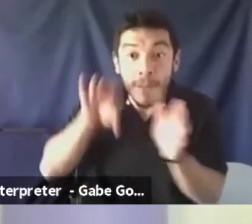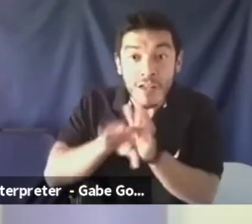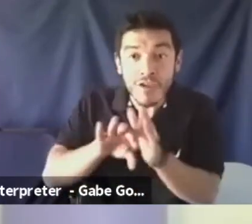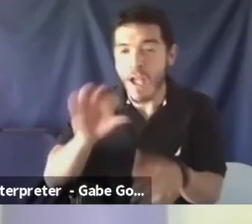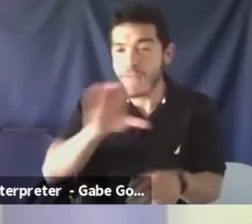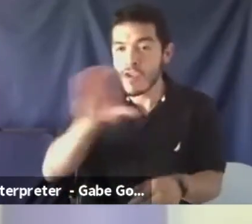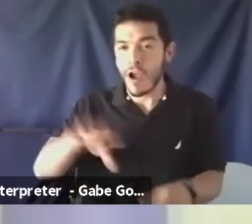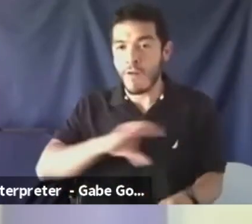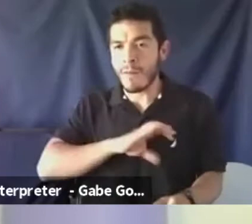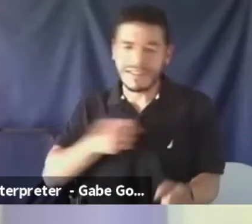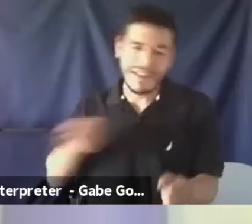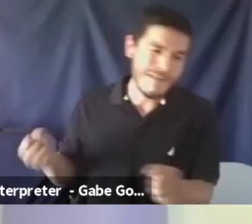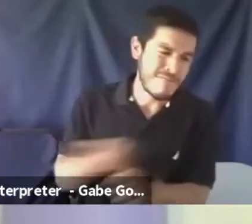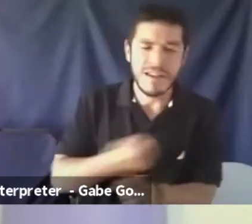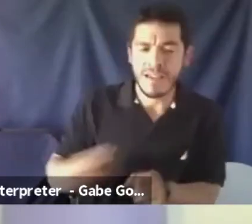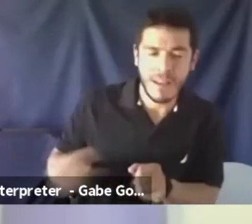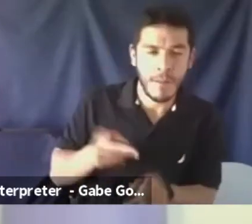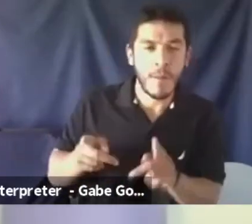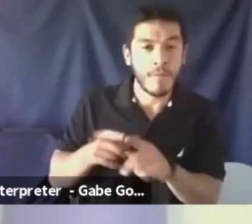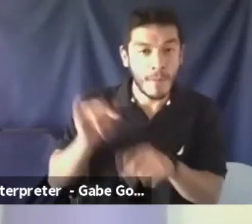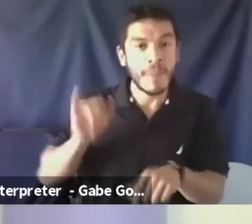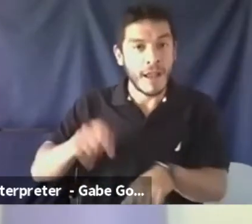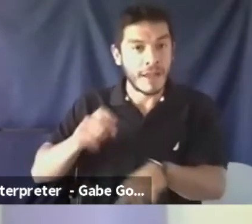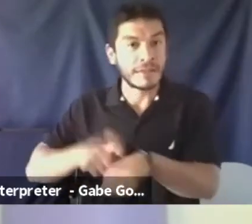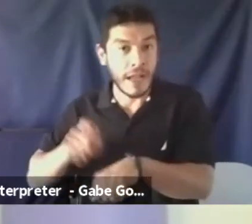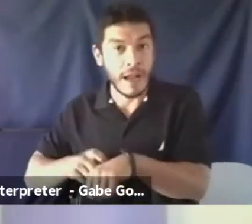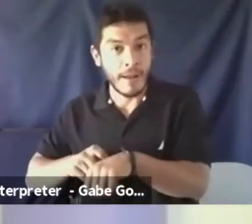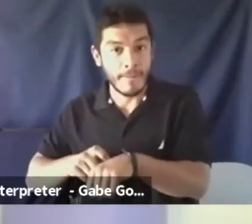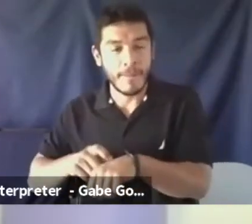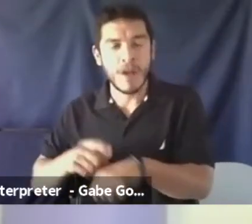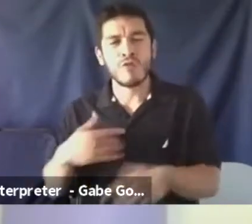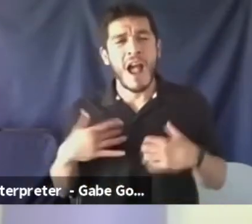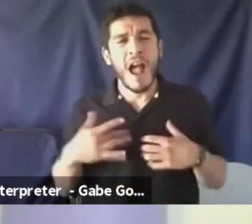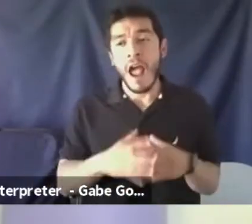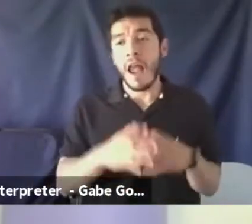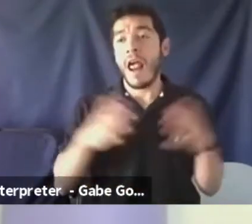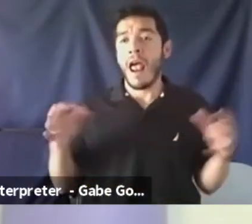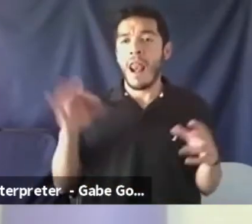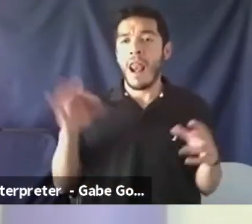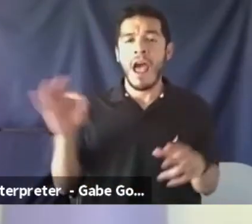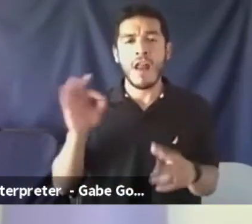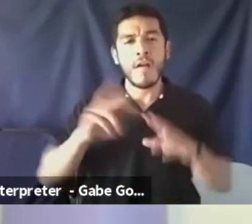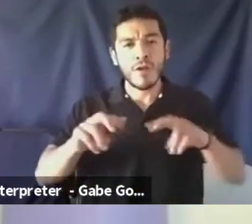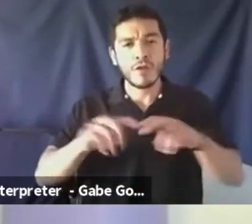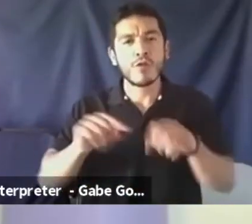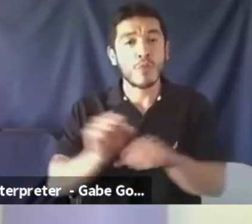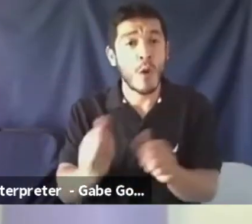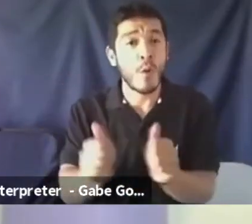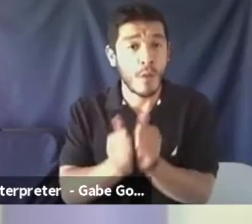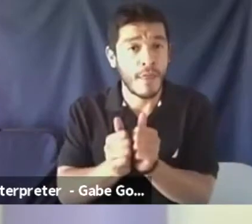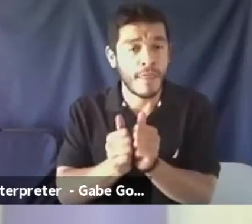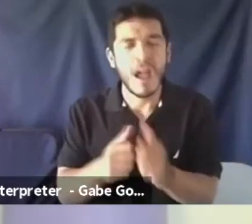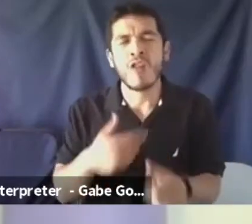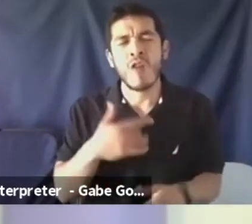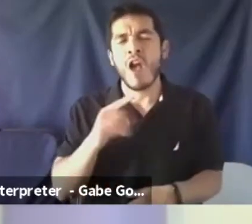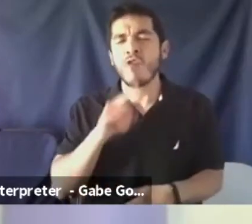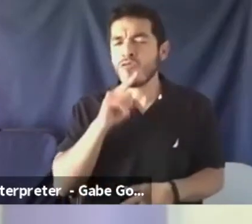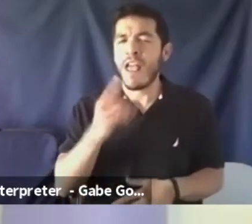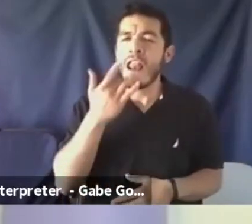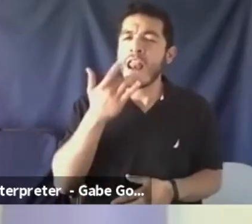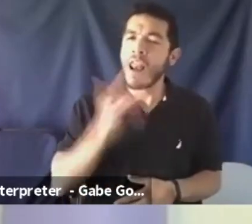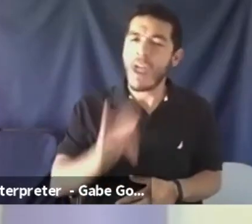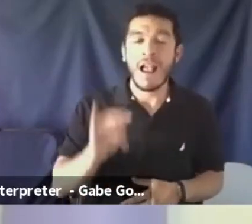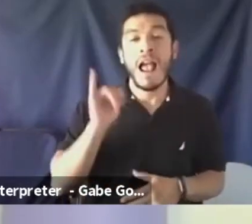up, like from that time. So I had a lot of source material to work with. And so I was really blessed and lucky. And so that was like my